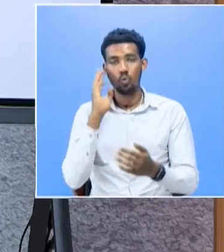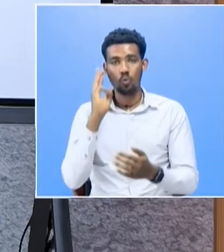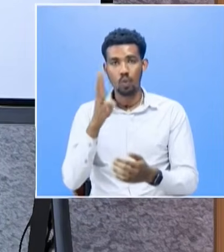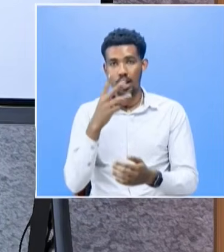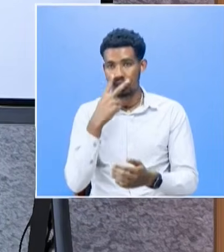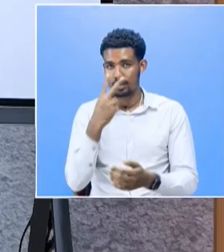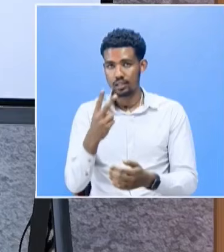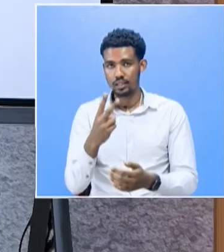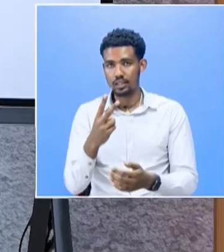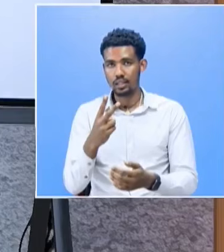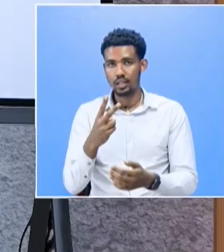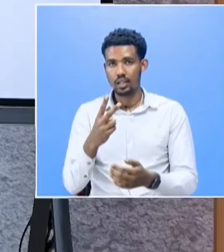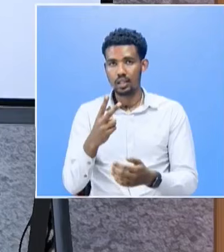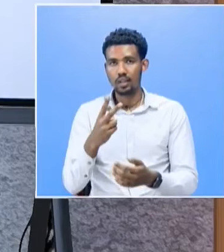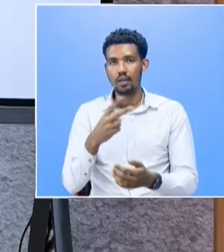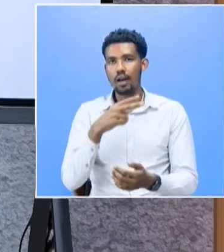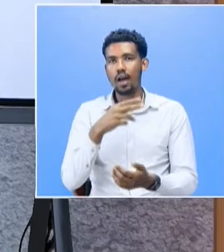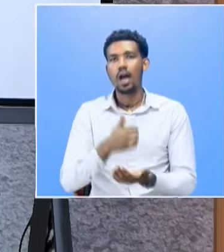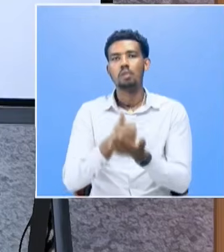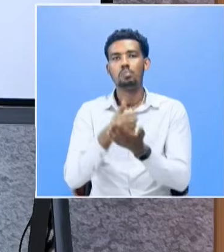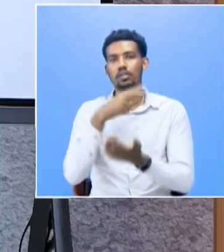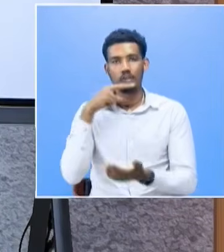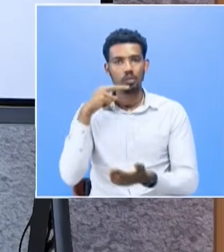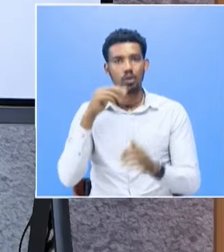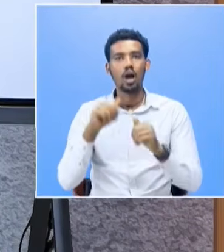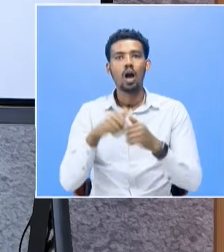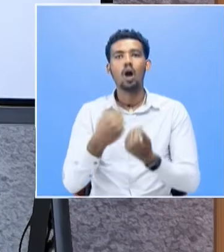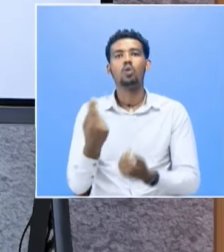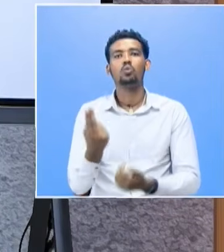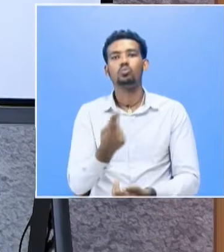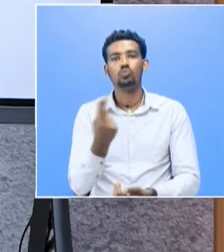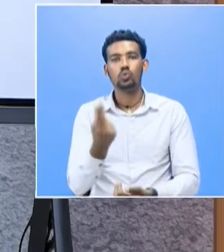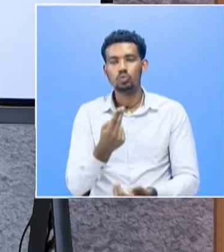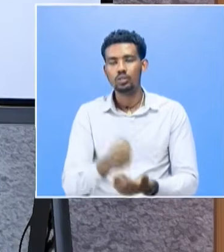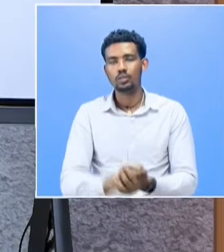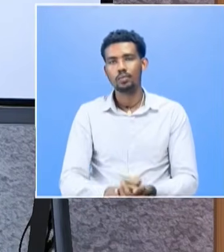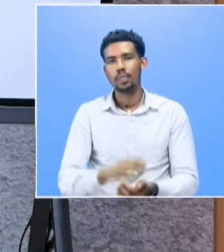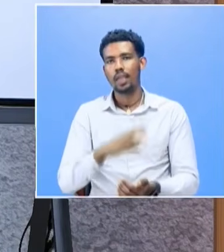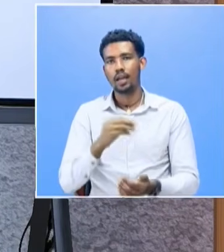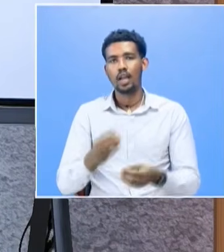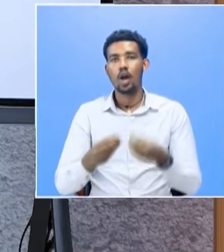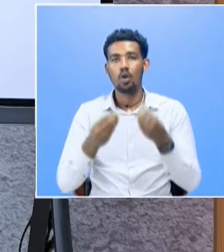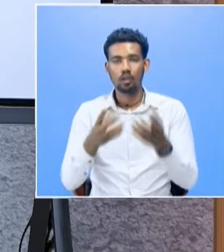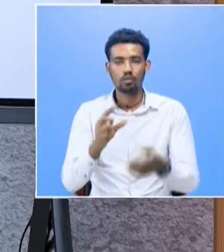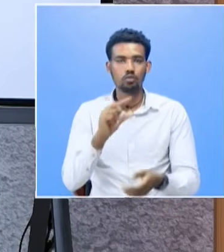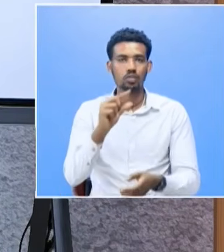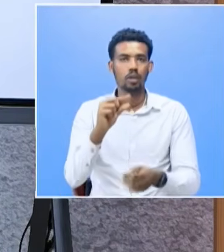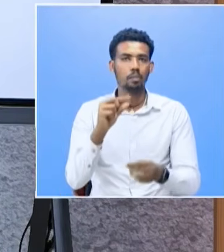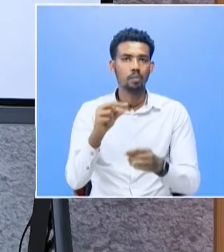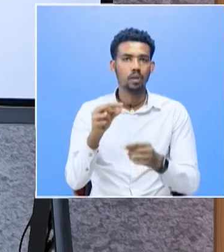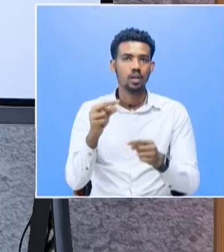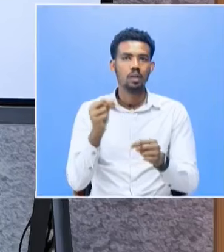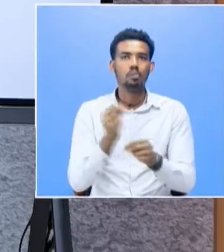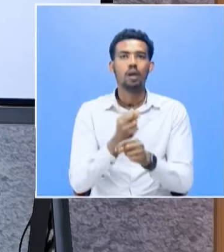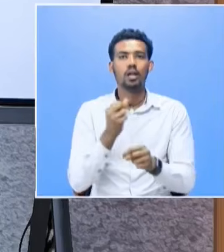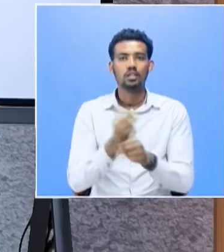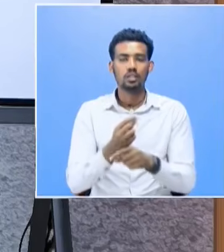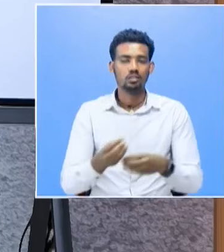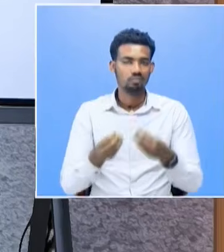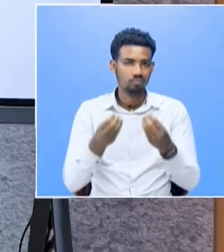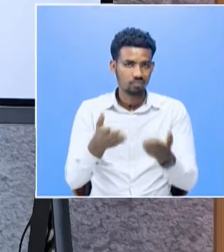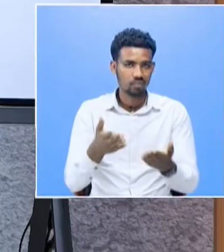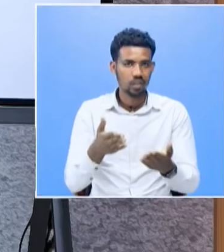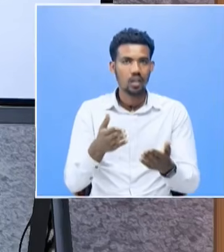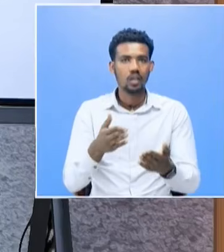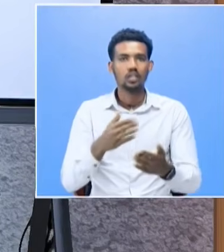and also how can we use it. And I'll give you some activities that practice helping verbs. Students, please stay